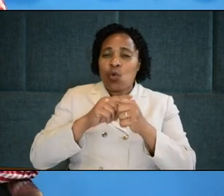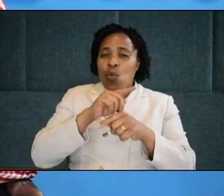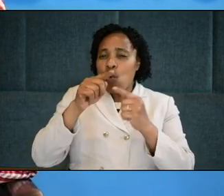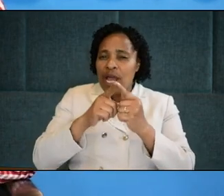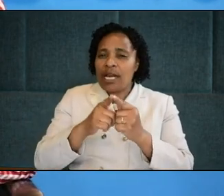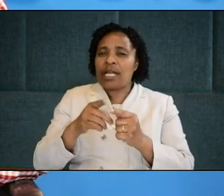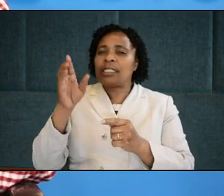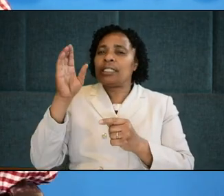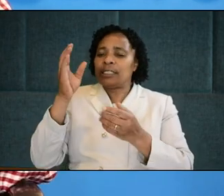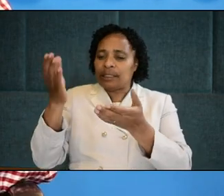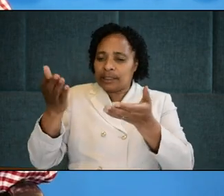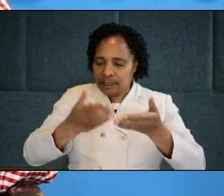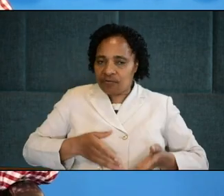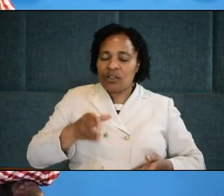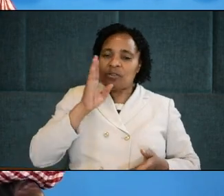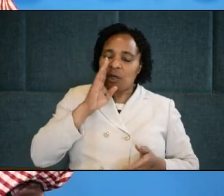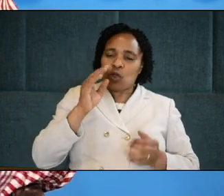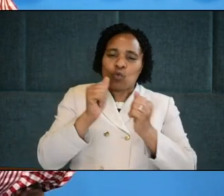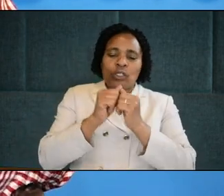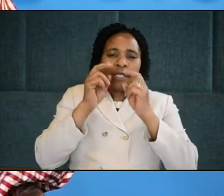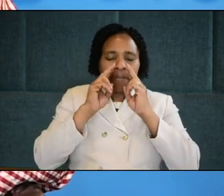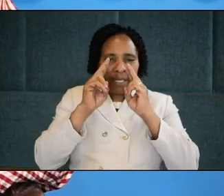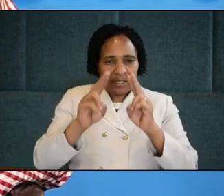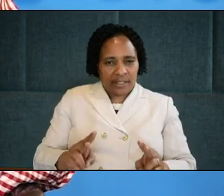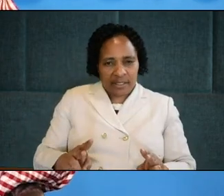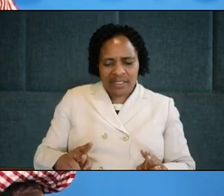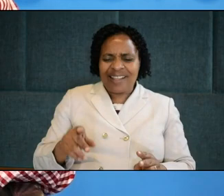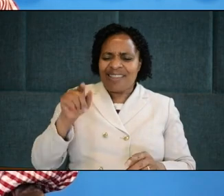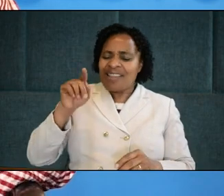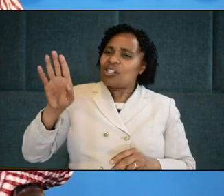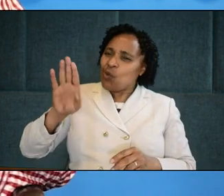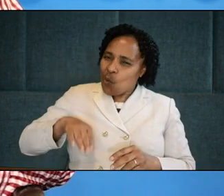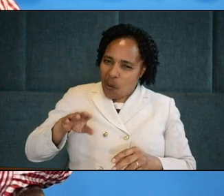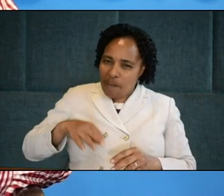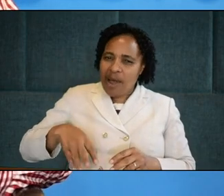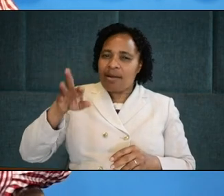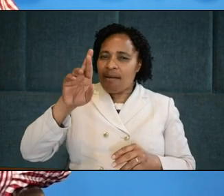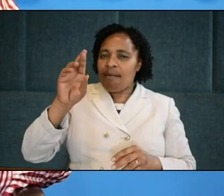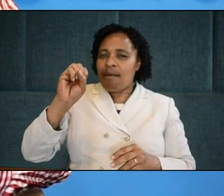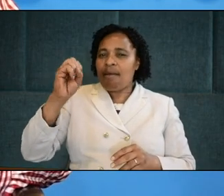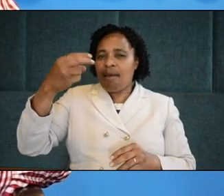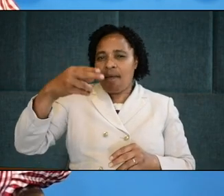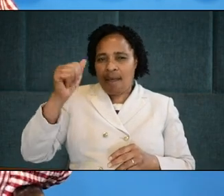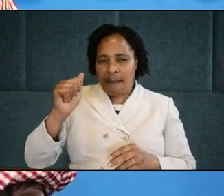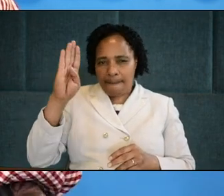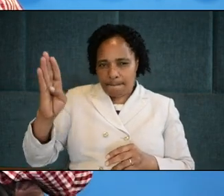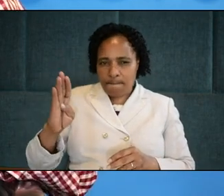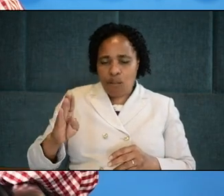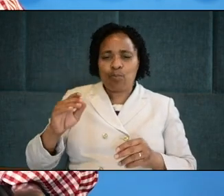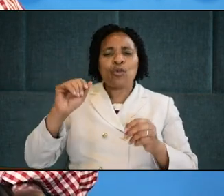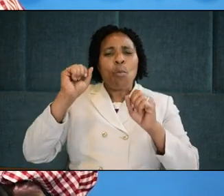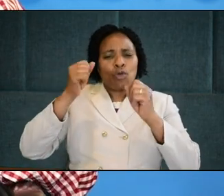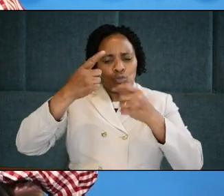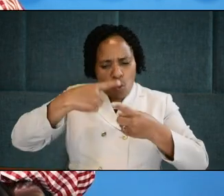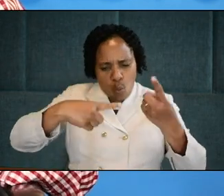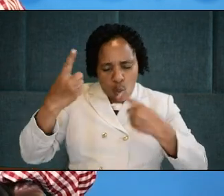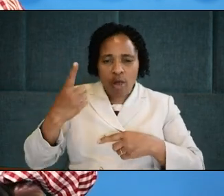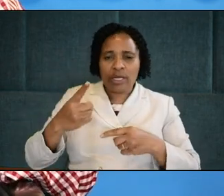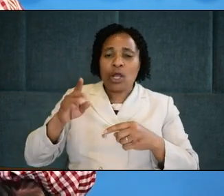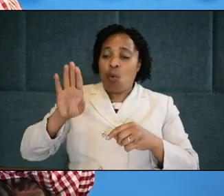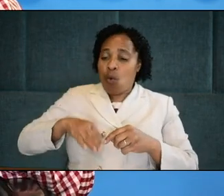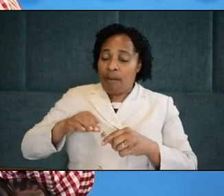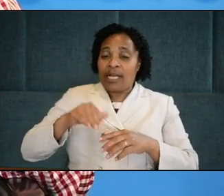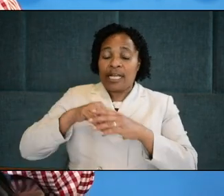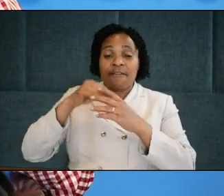spies with peace. So Rahab is considered one of the heroes of faith. There are very few people in the